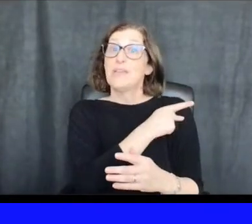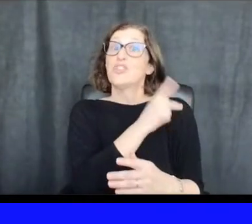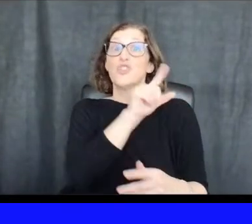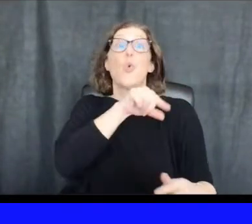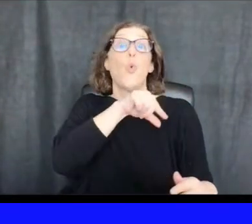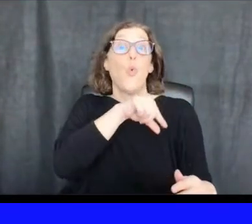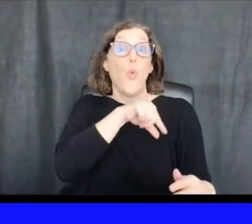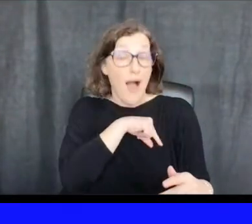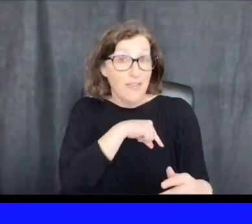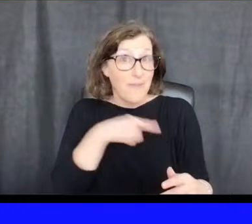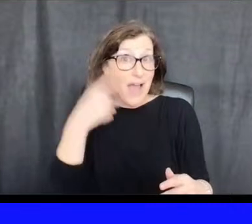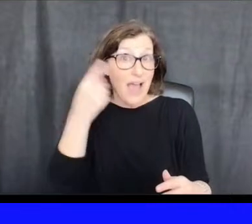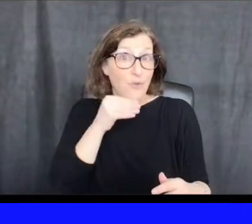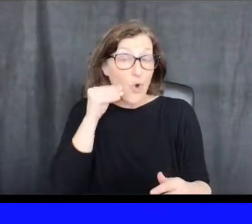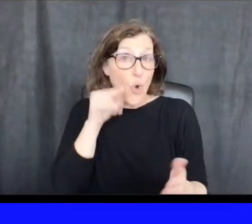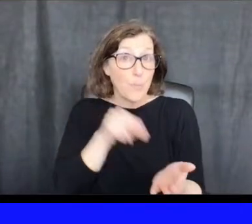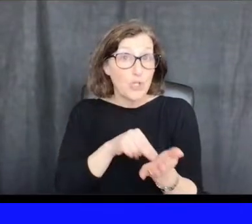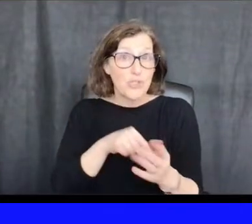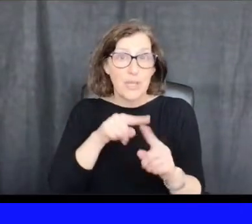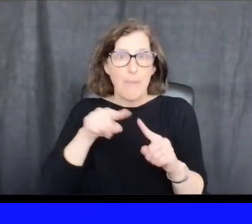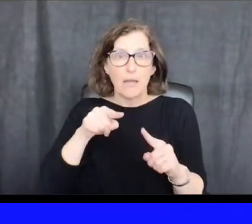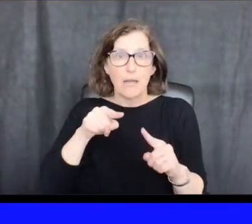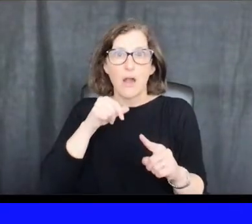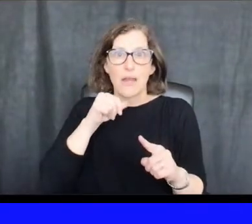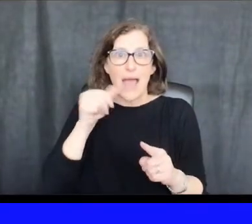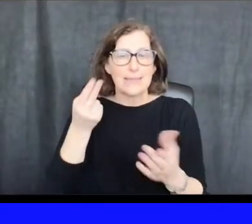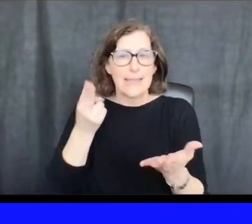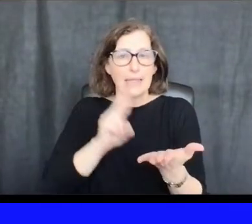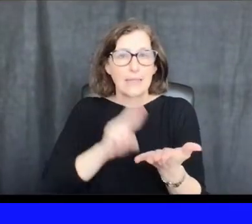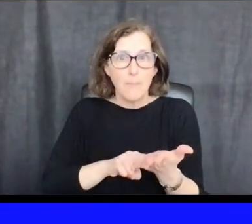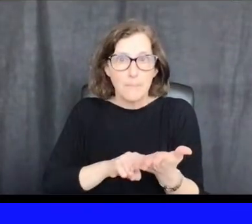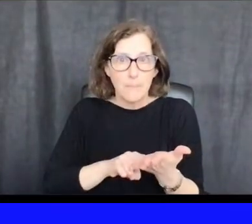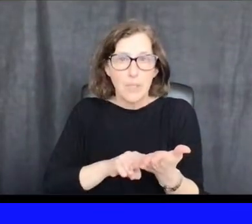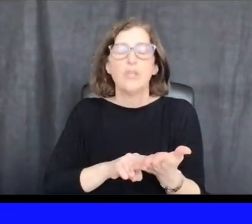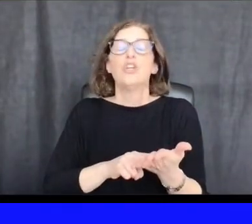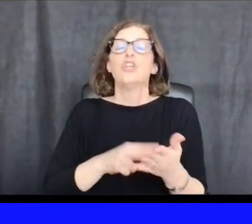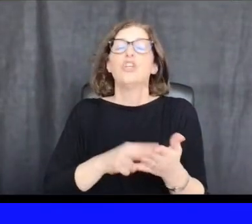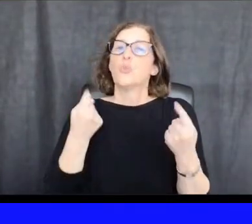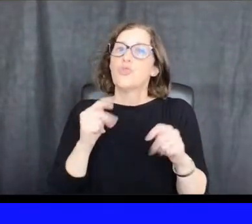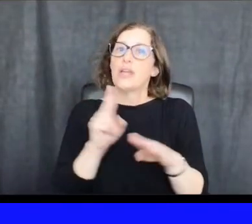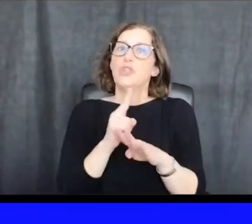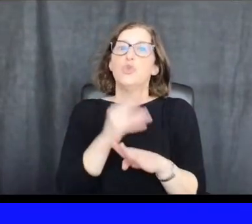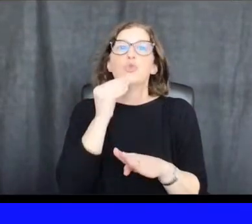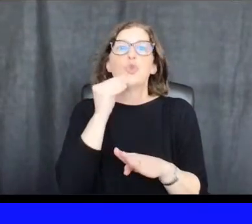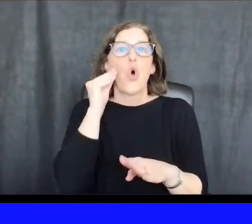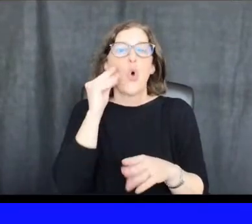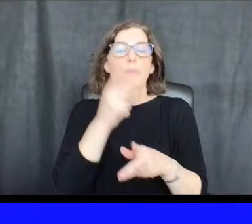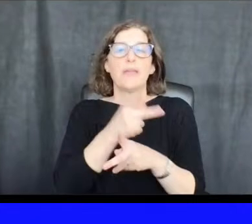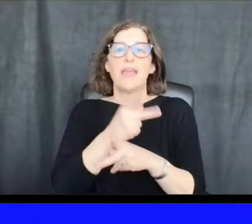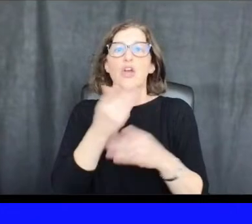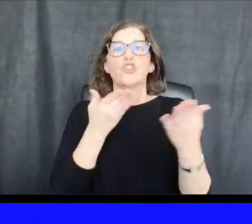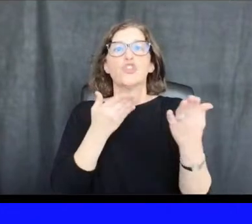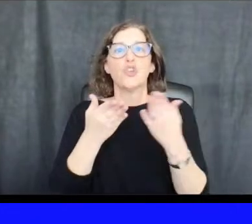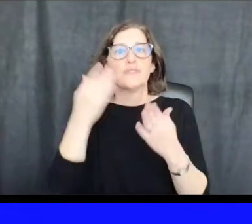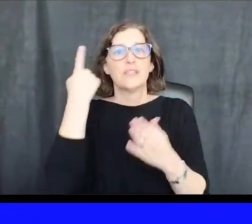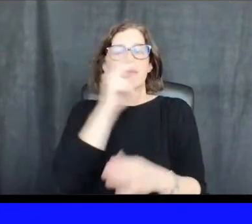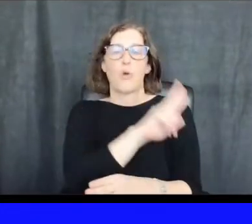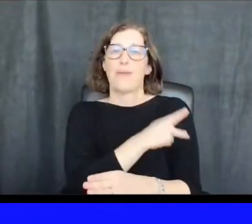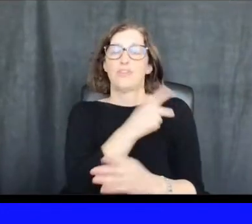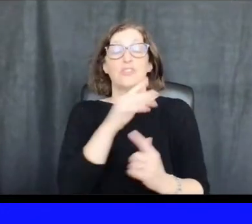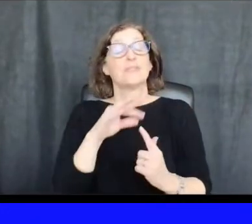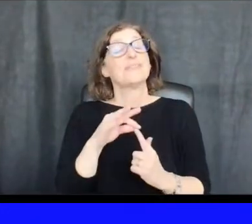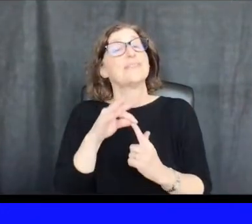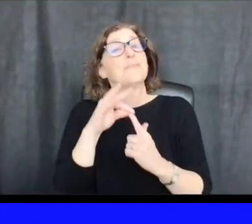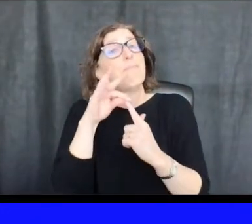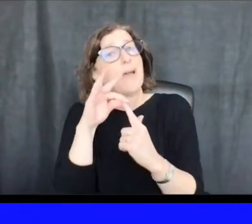not support good transportation services for patients who need them. And we found many patients are telling us that that's a barrier.